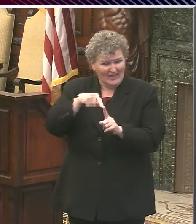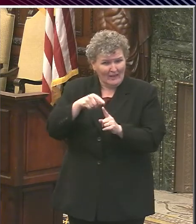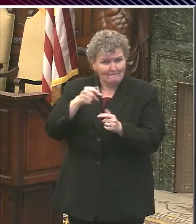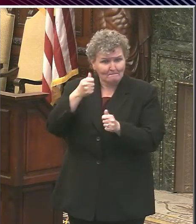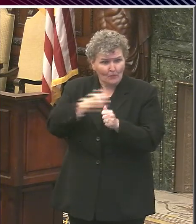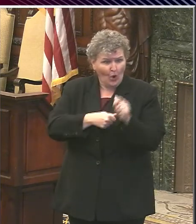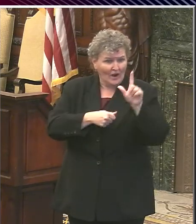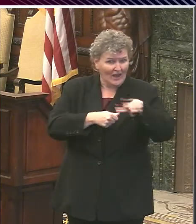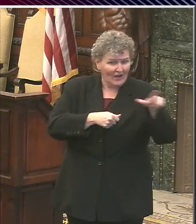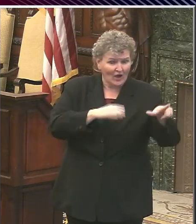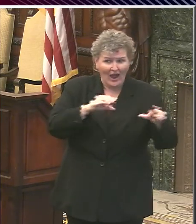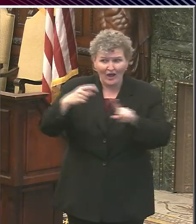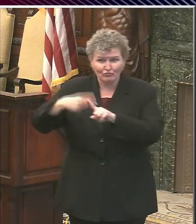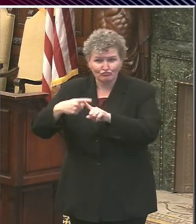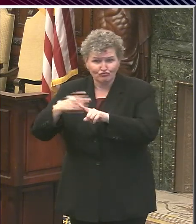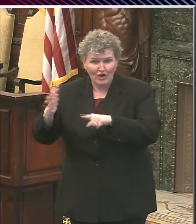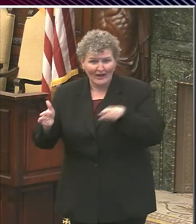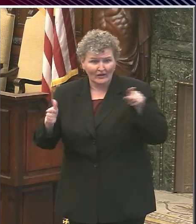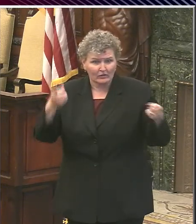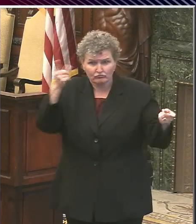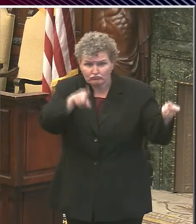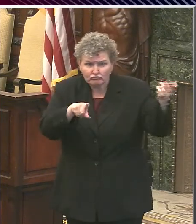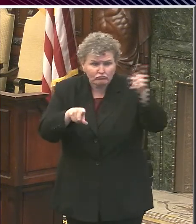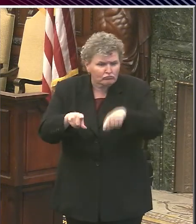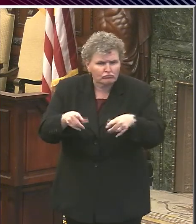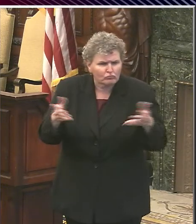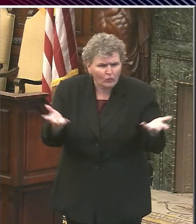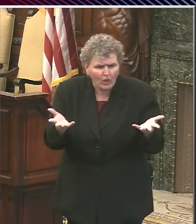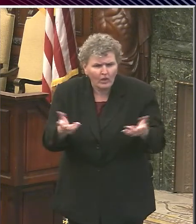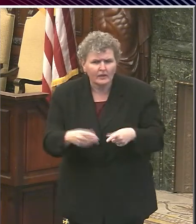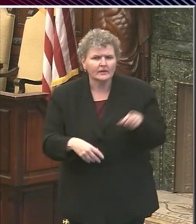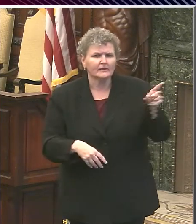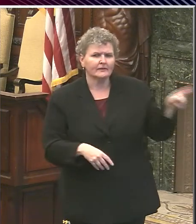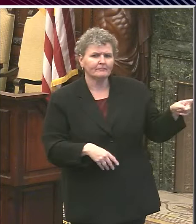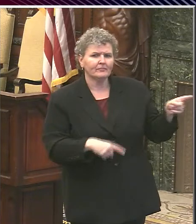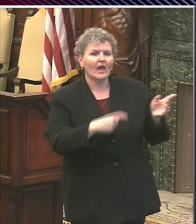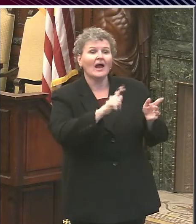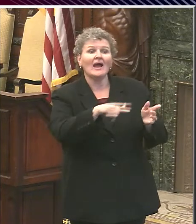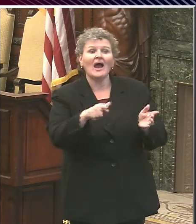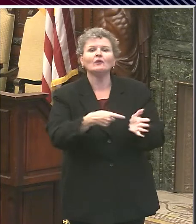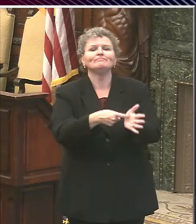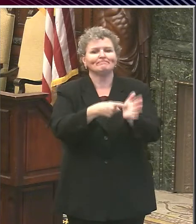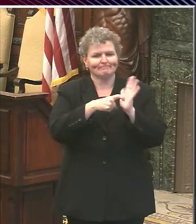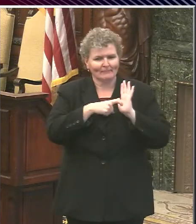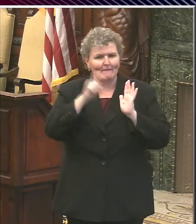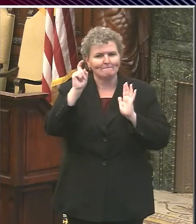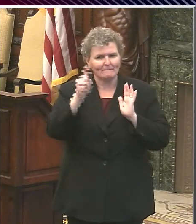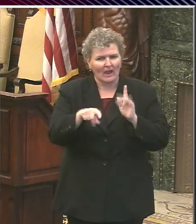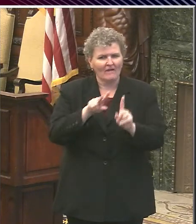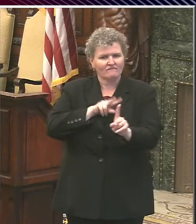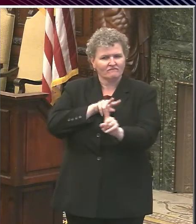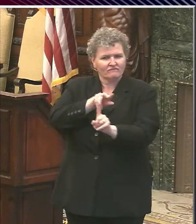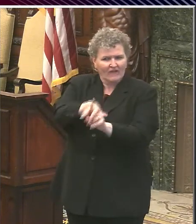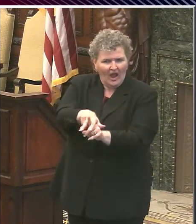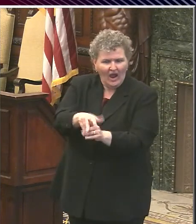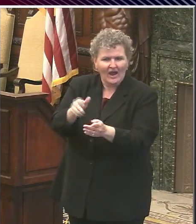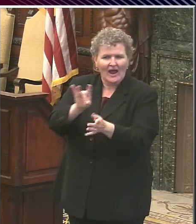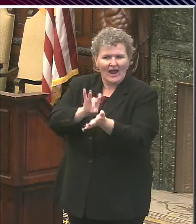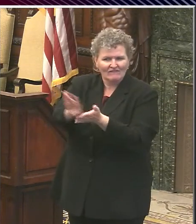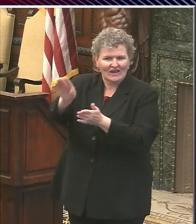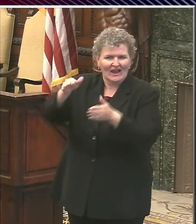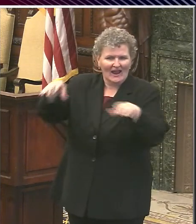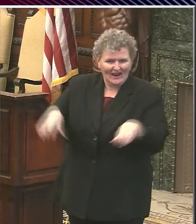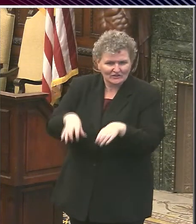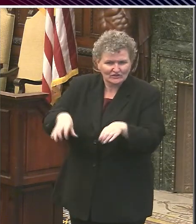or how does that work? The landlord will be required before filing an eviction action. So this only relates to